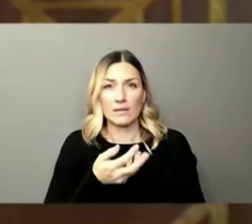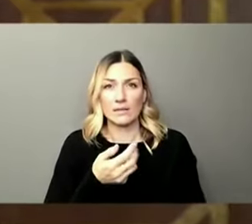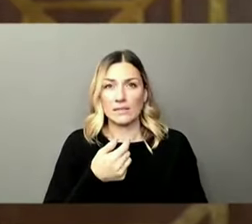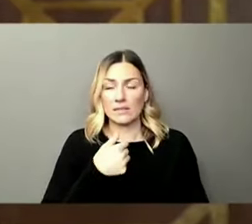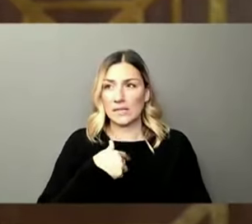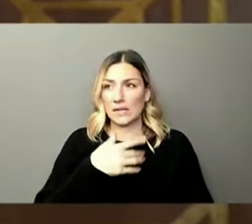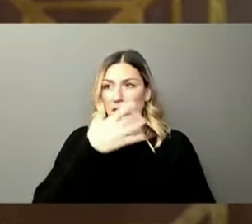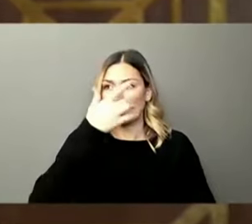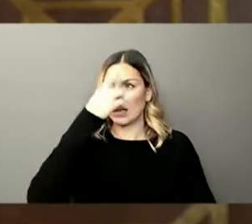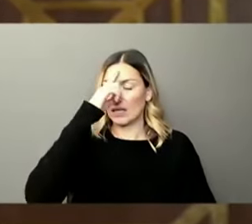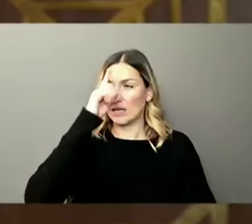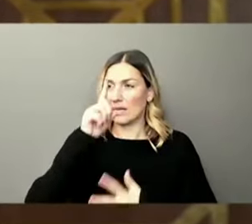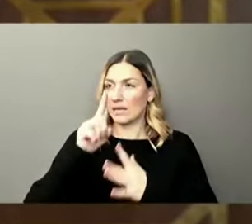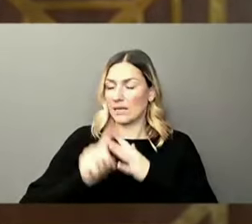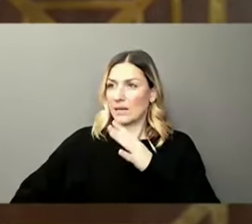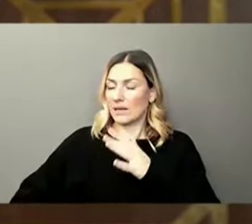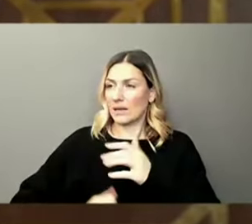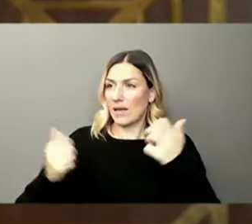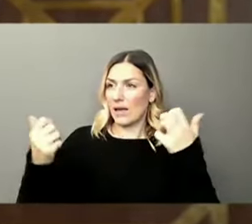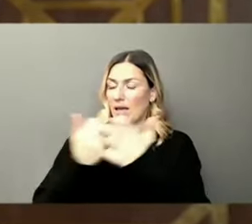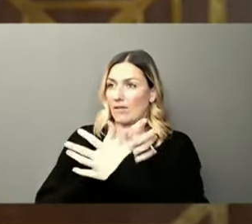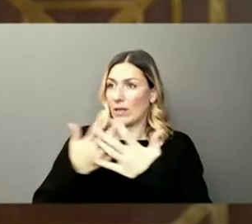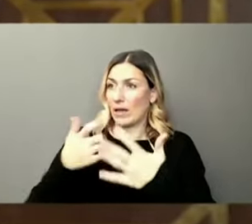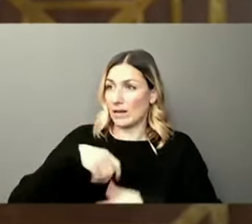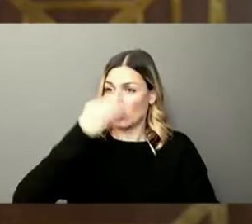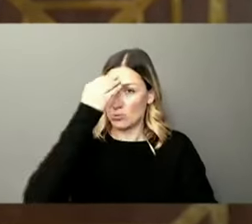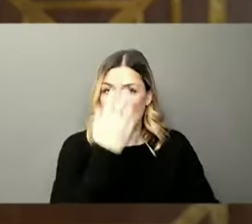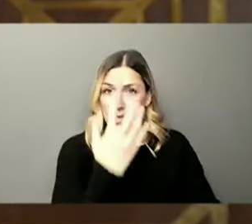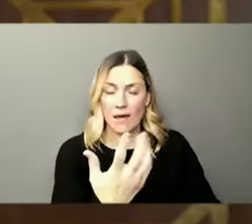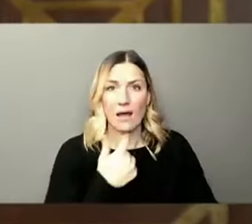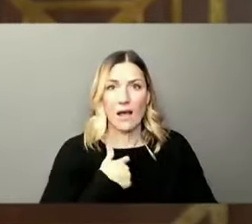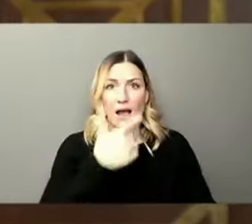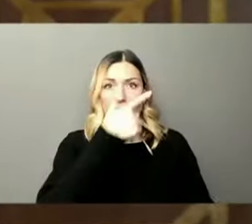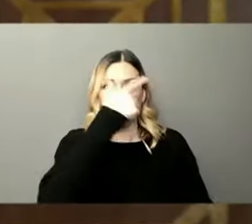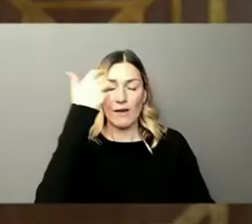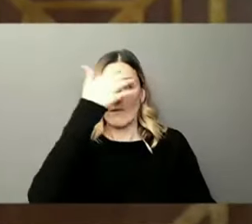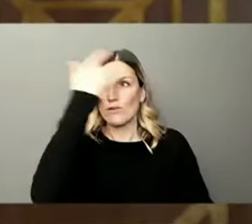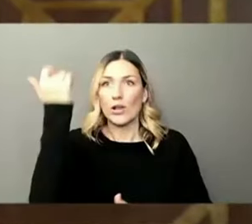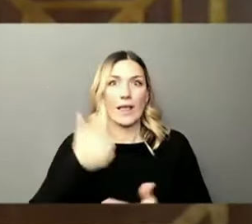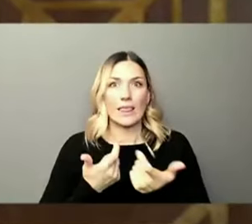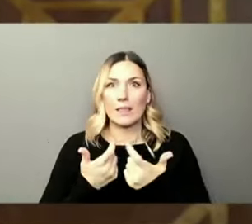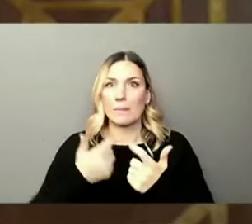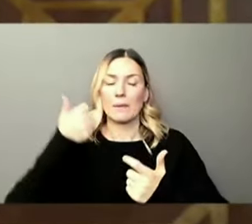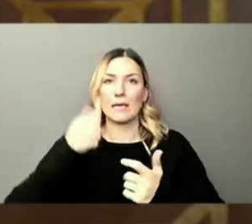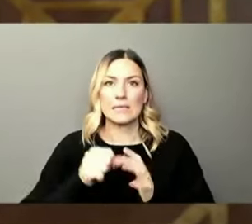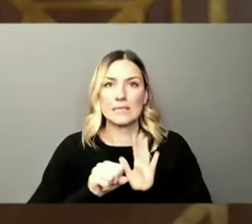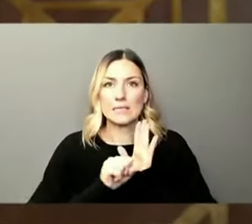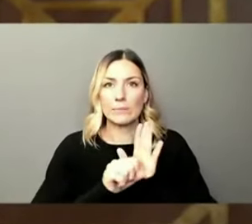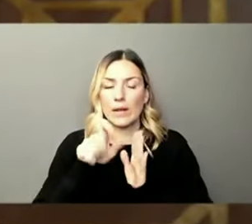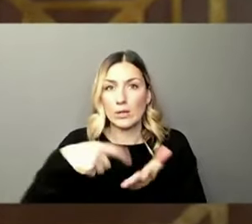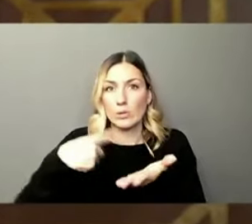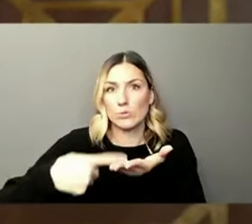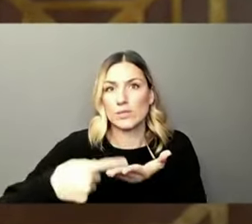single thing that I need to say. I forget the biggest symptom that I need to talk about, or I forget my